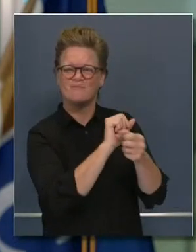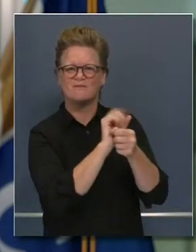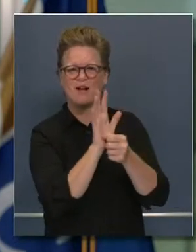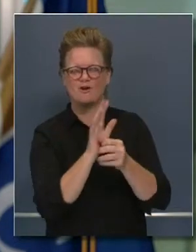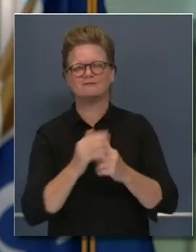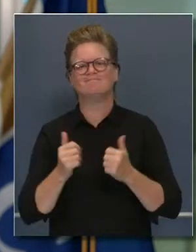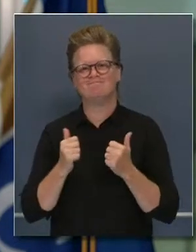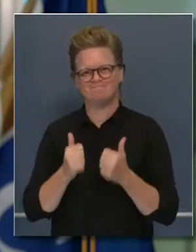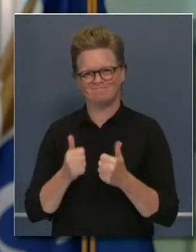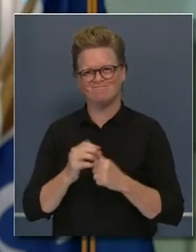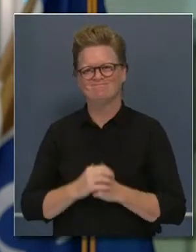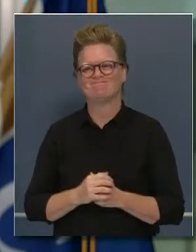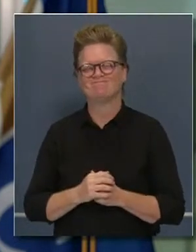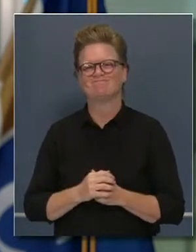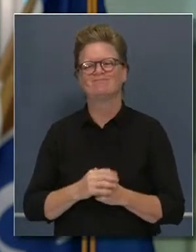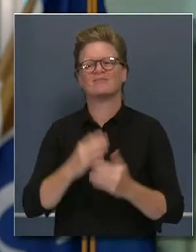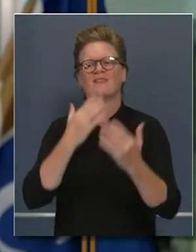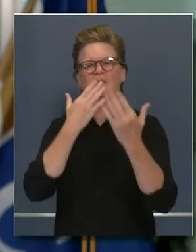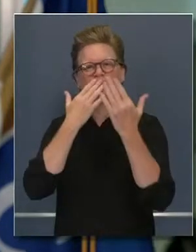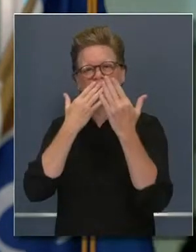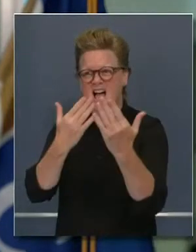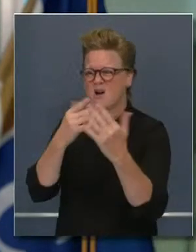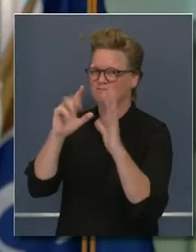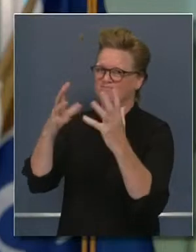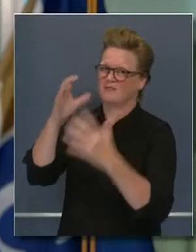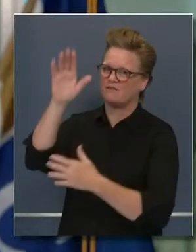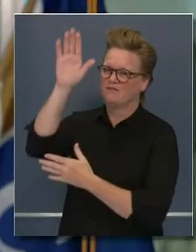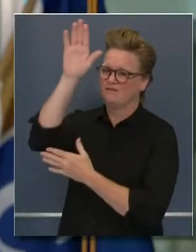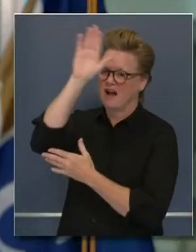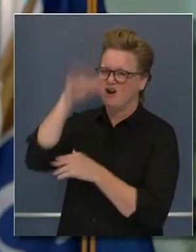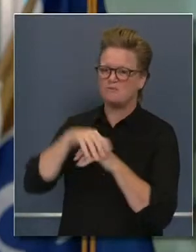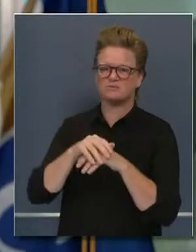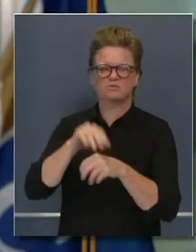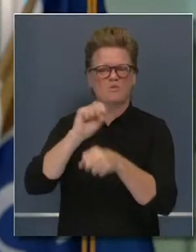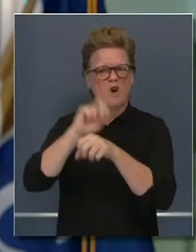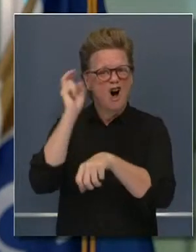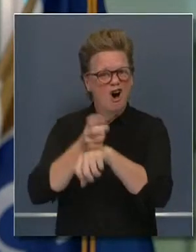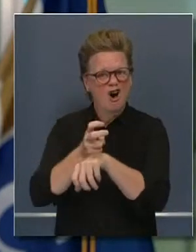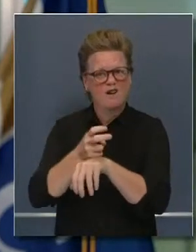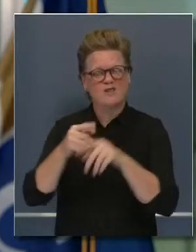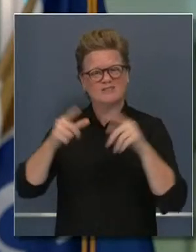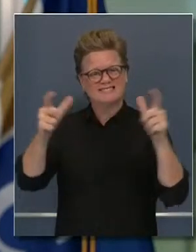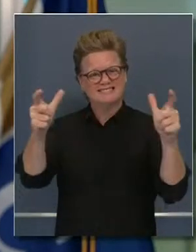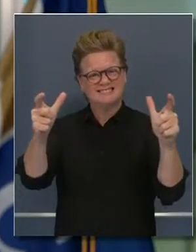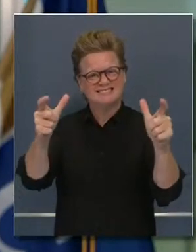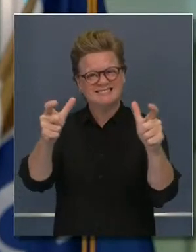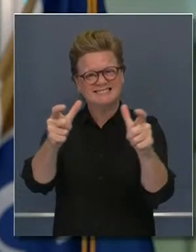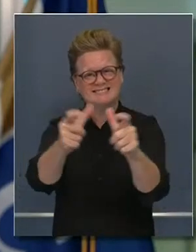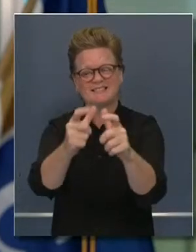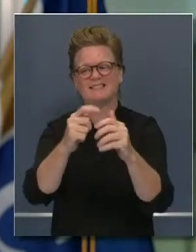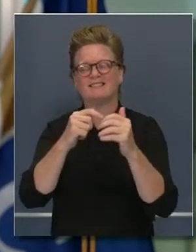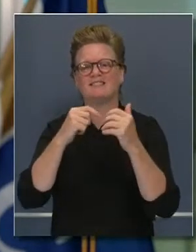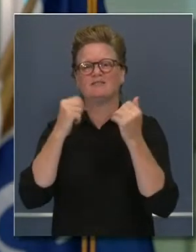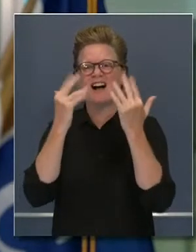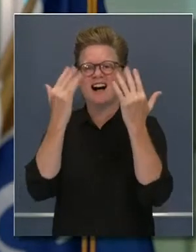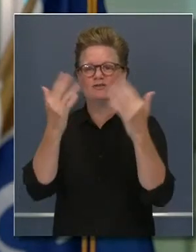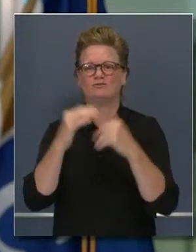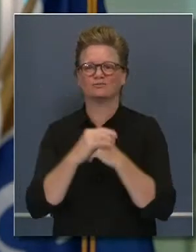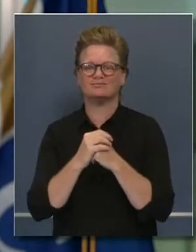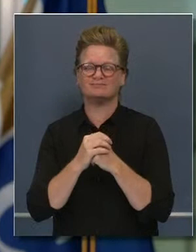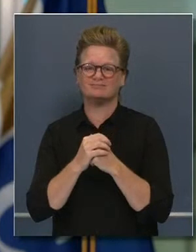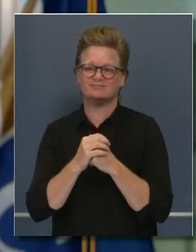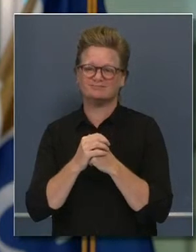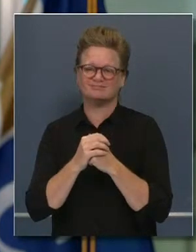thank all those firefighters for extinguishing those wildfires, so many that have become household names,